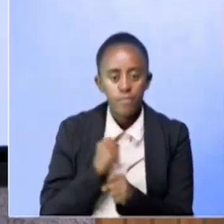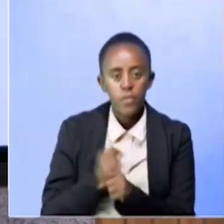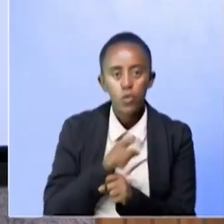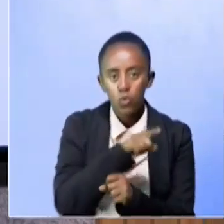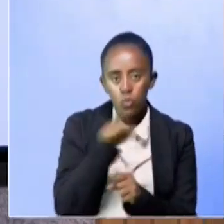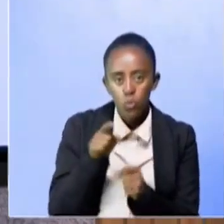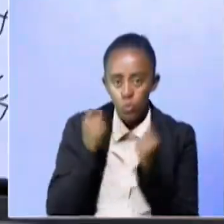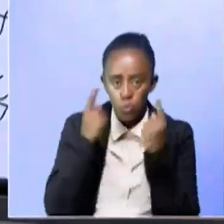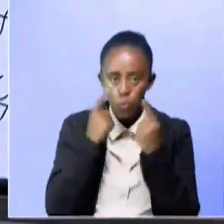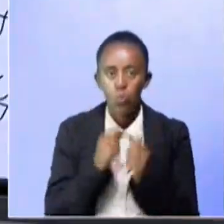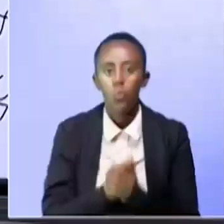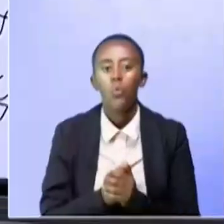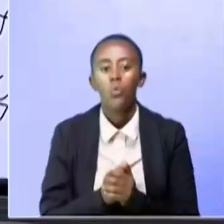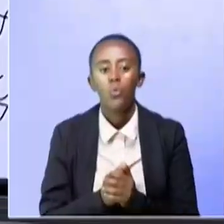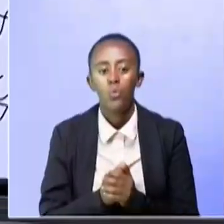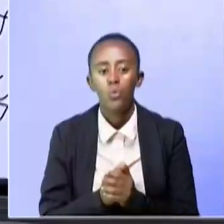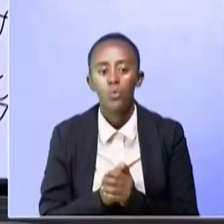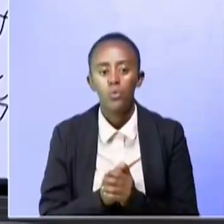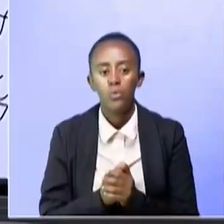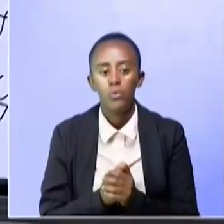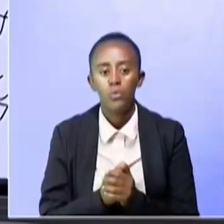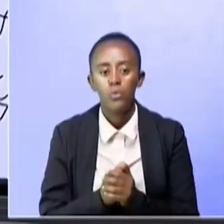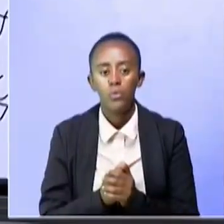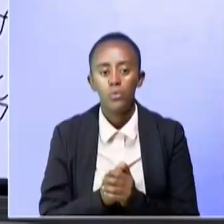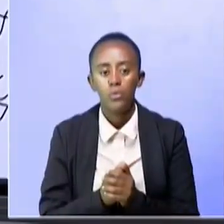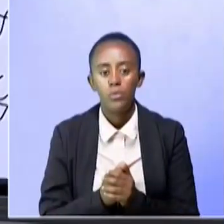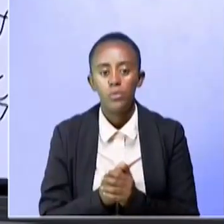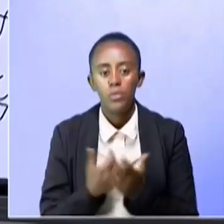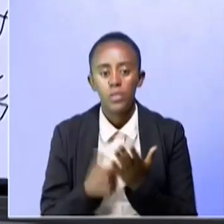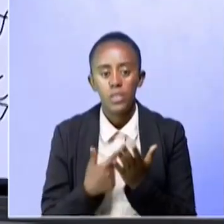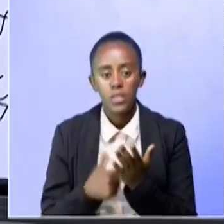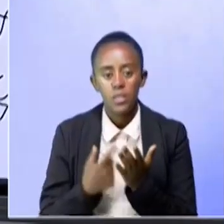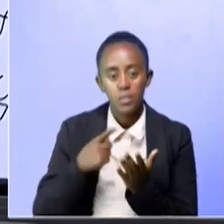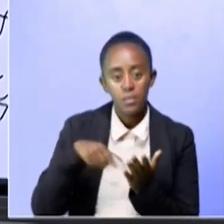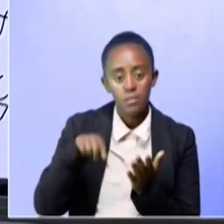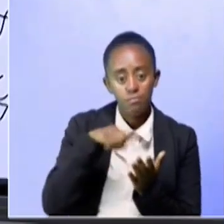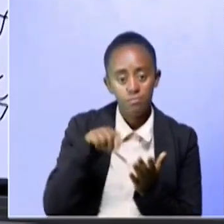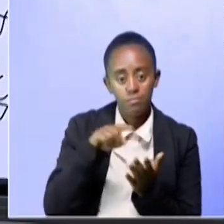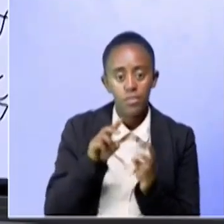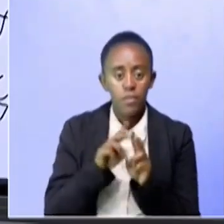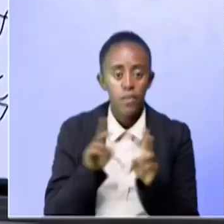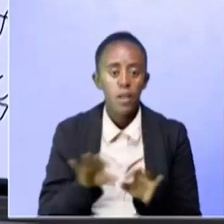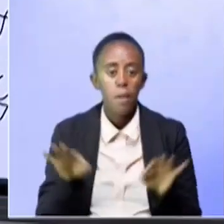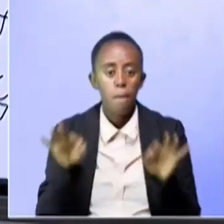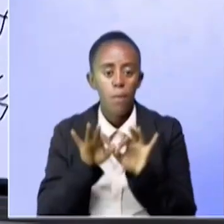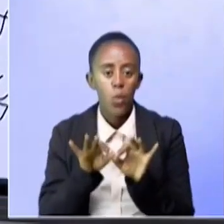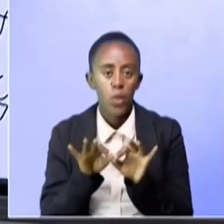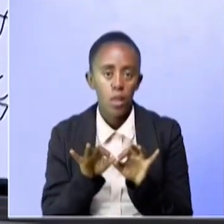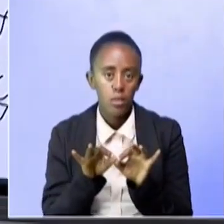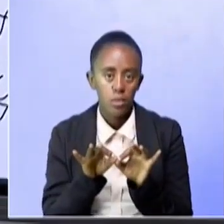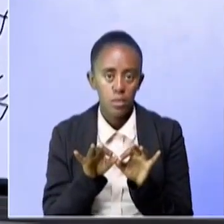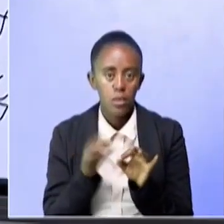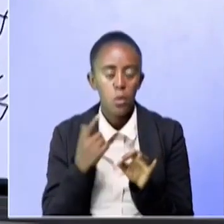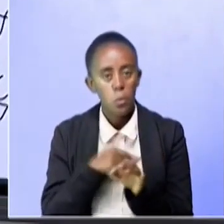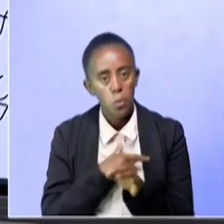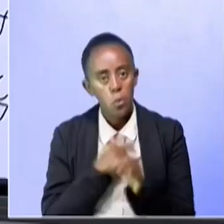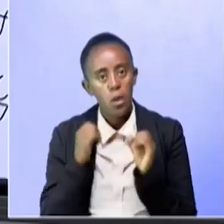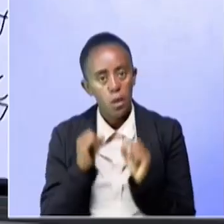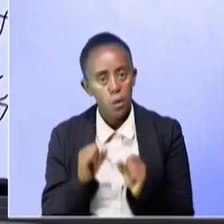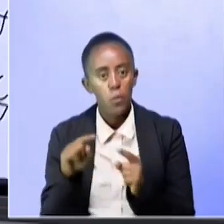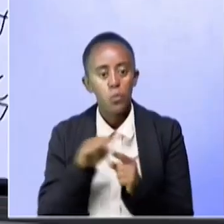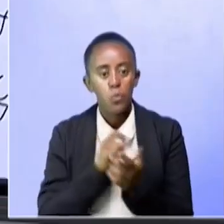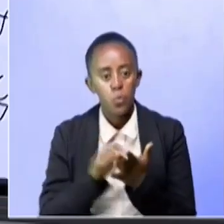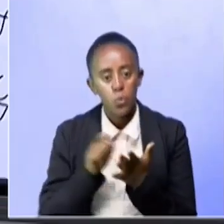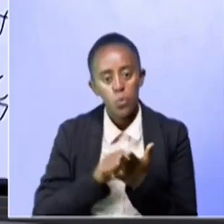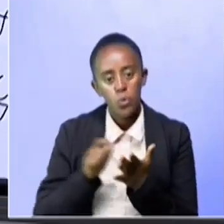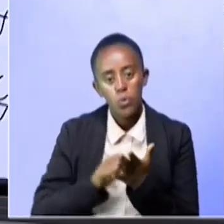alert. That's it. So these vocabularies are really very important. We are able to write